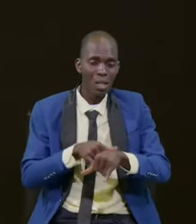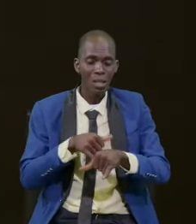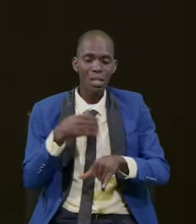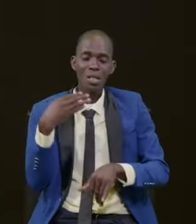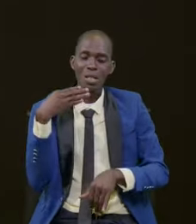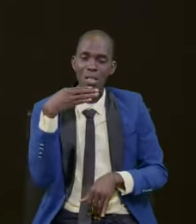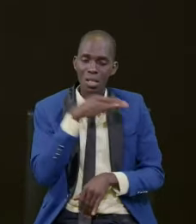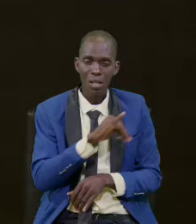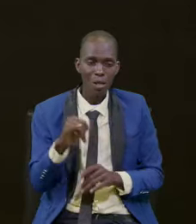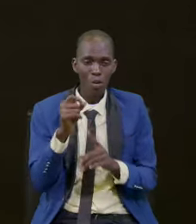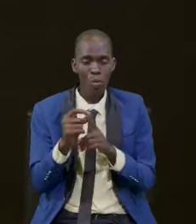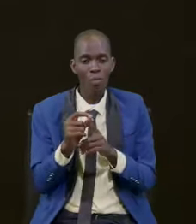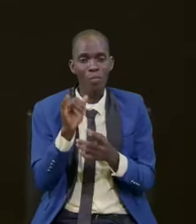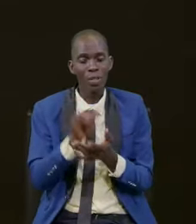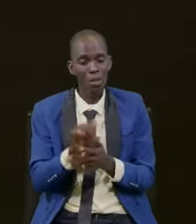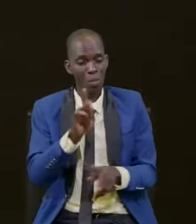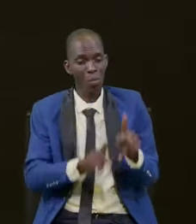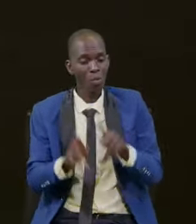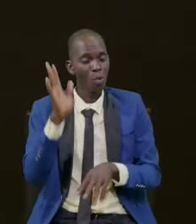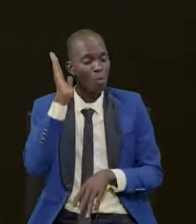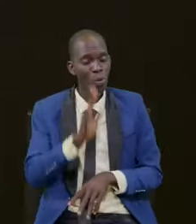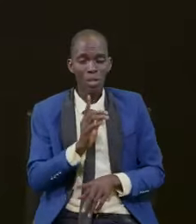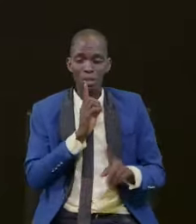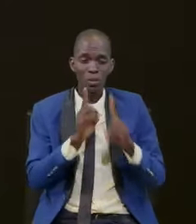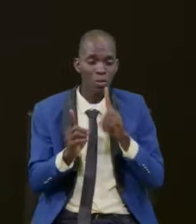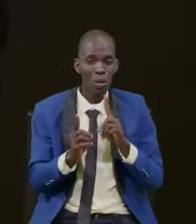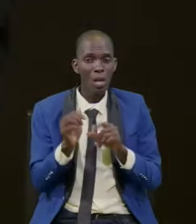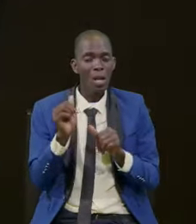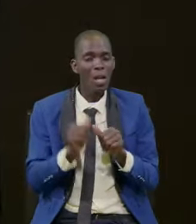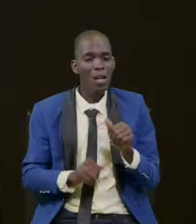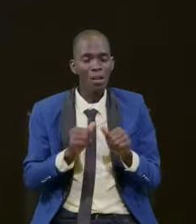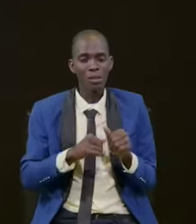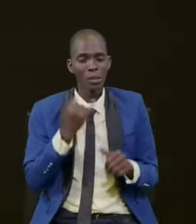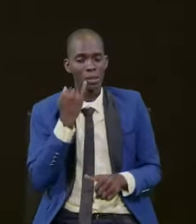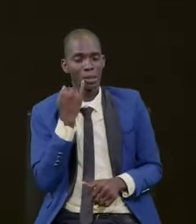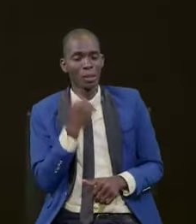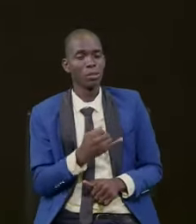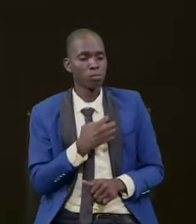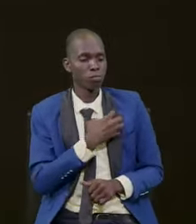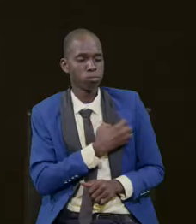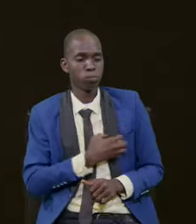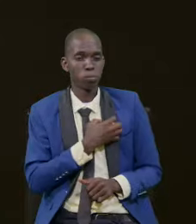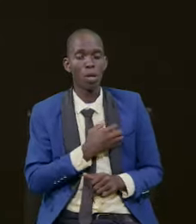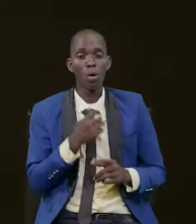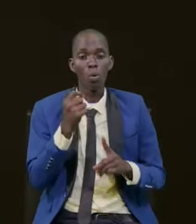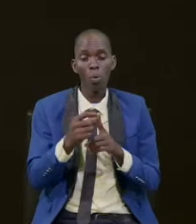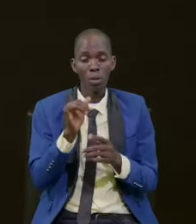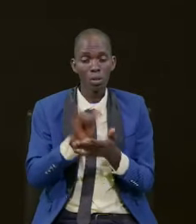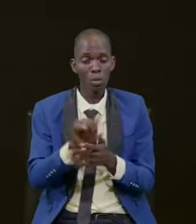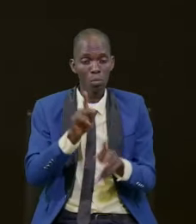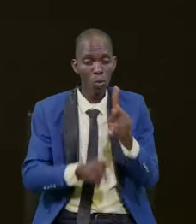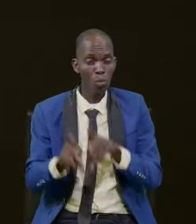word that men shall speak, every envious word that men shall speak, they